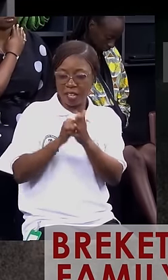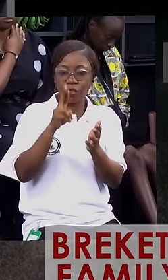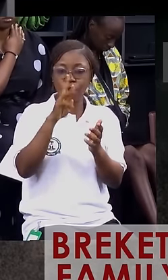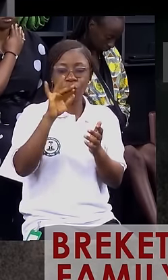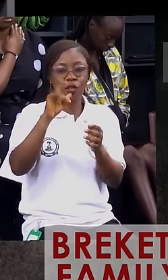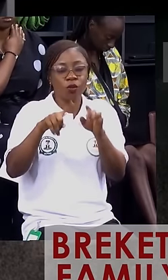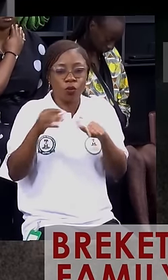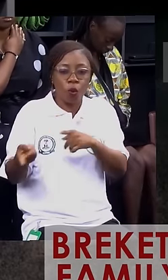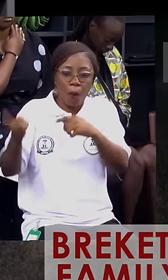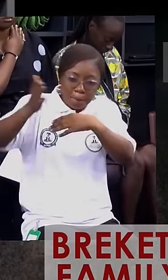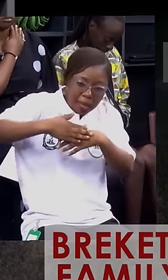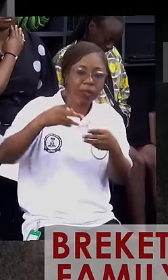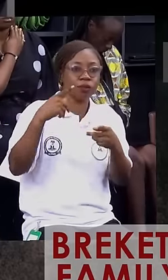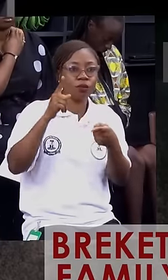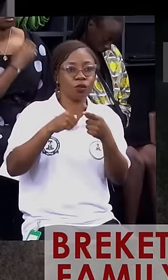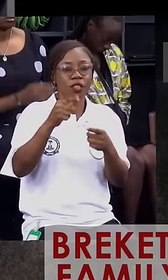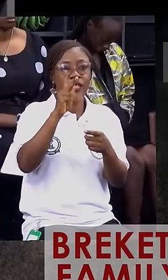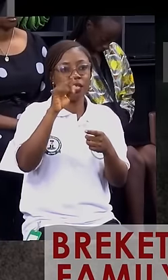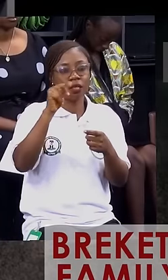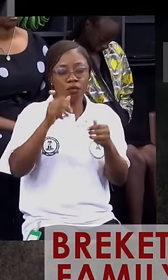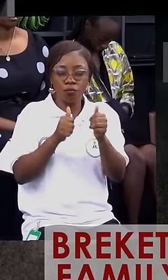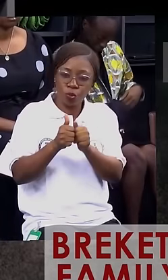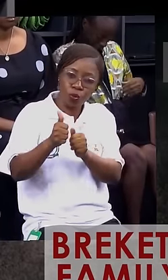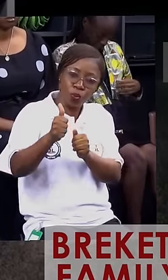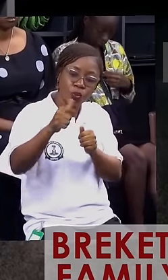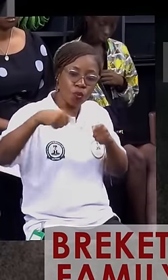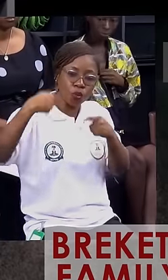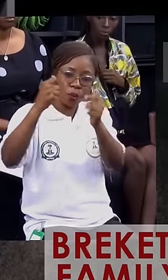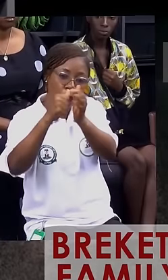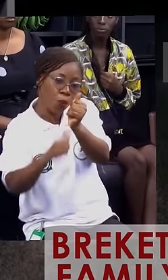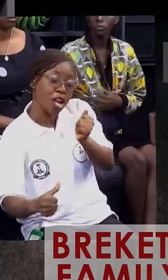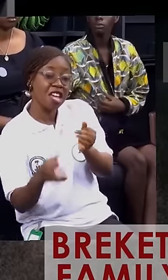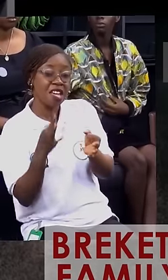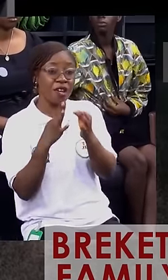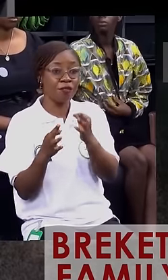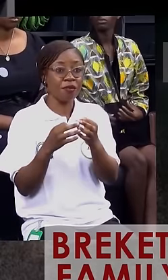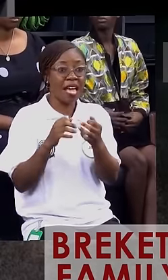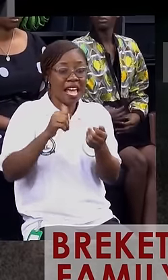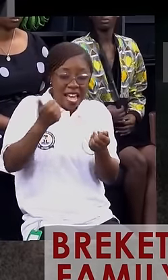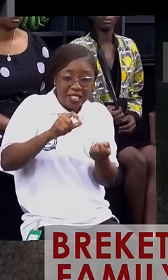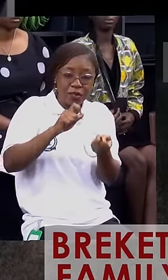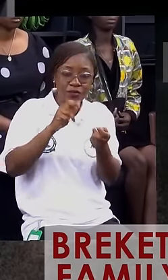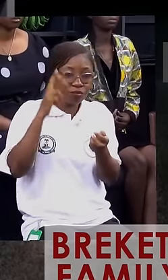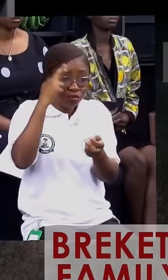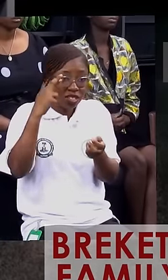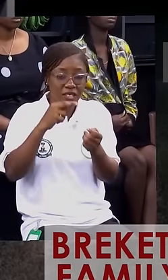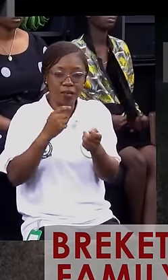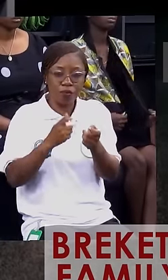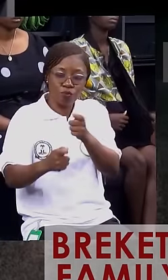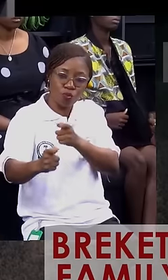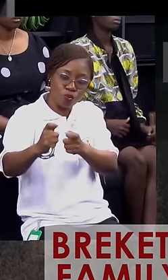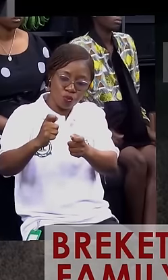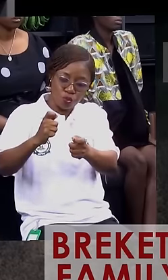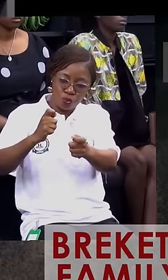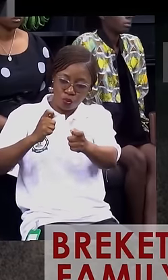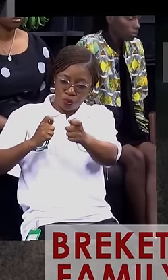It goes down until it is passed out. But if for any reason there's a reflux, or for any reason there's a blockage of passage, and then